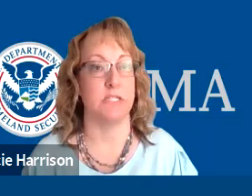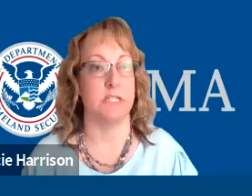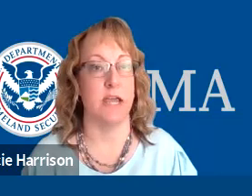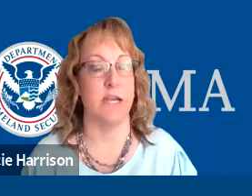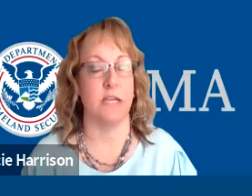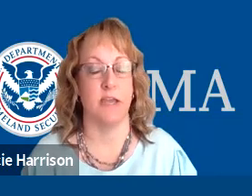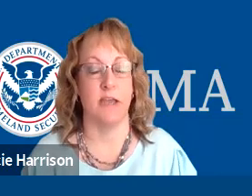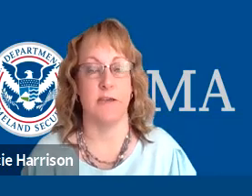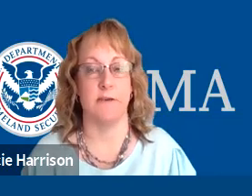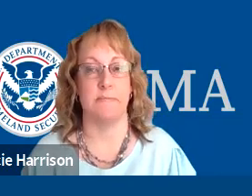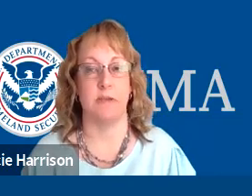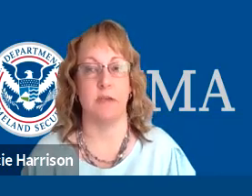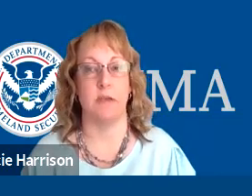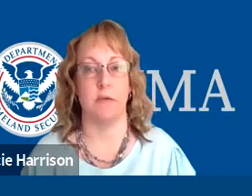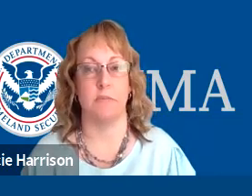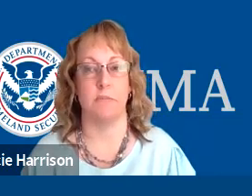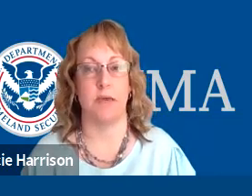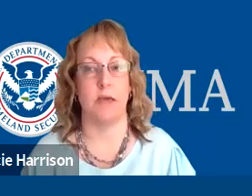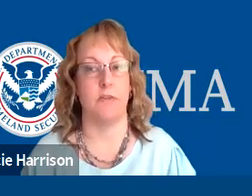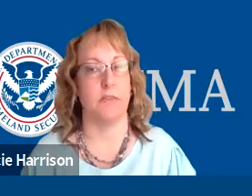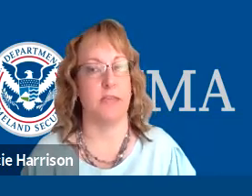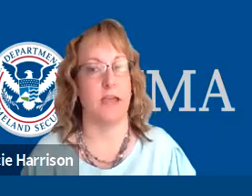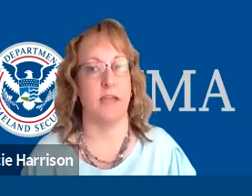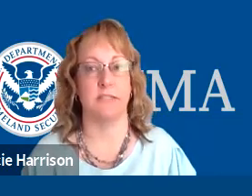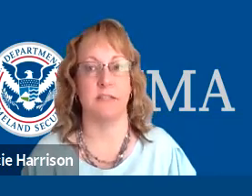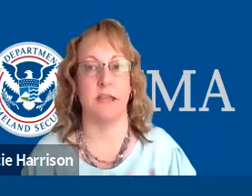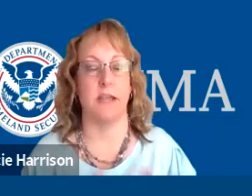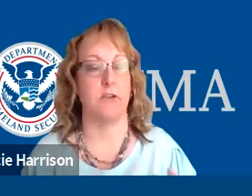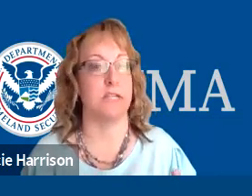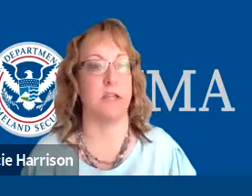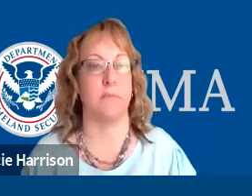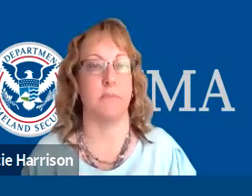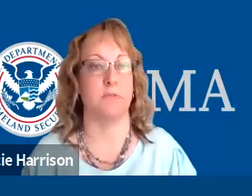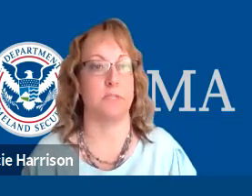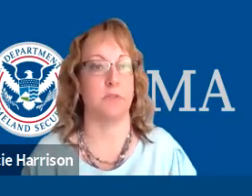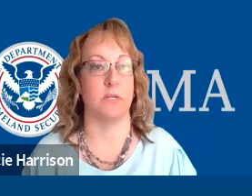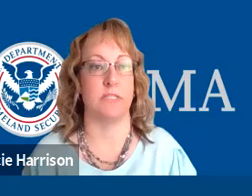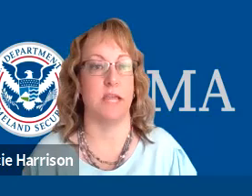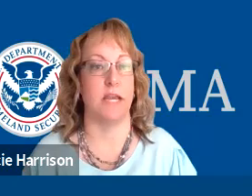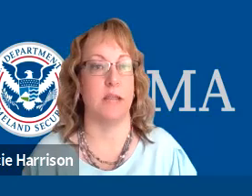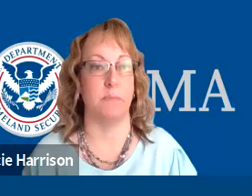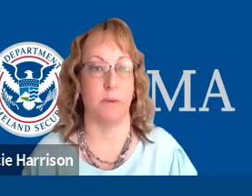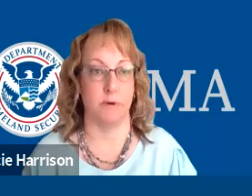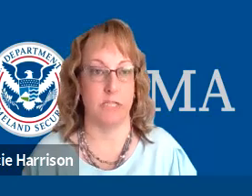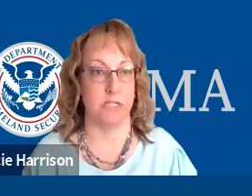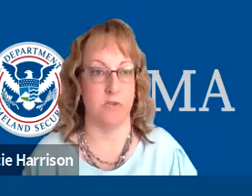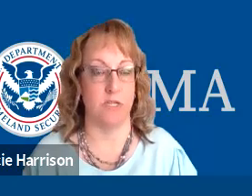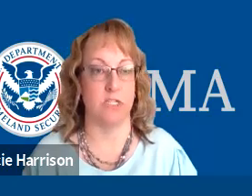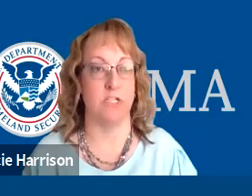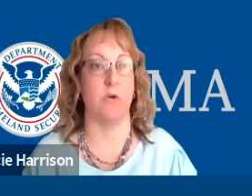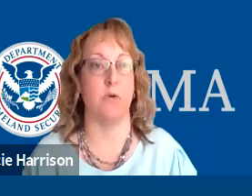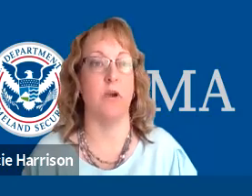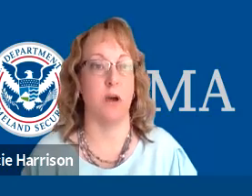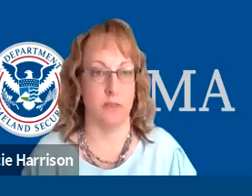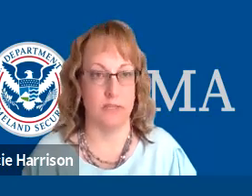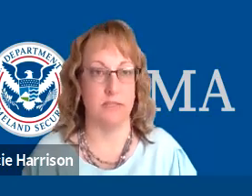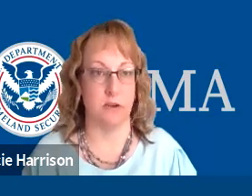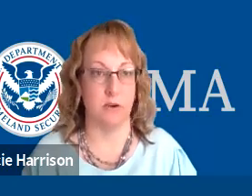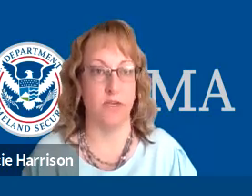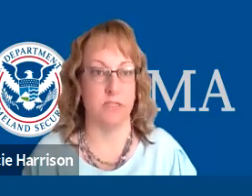don't think if you use one or the other, it's going to be detrimental. I think both of them are good resources for you. We're going to have